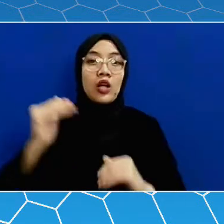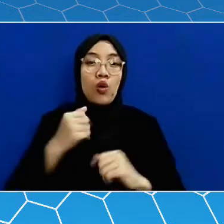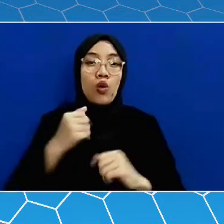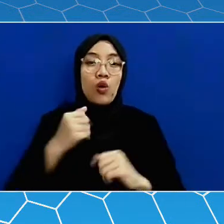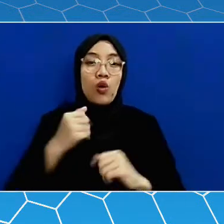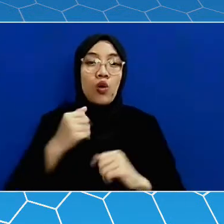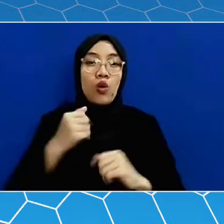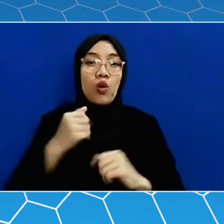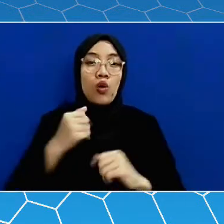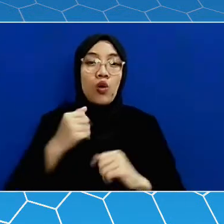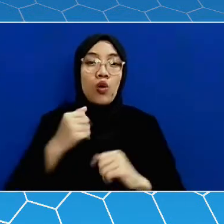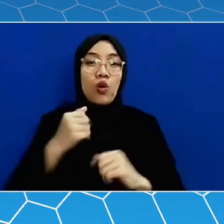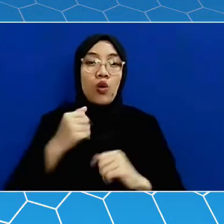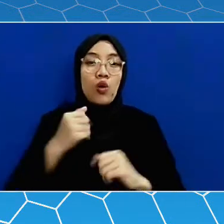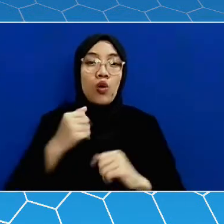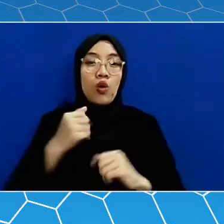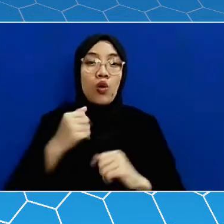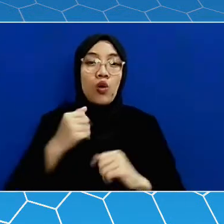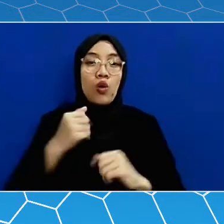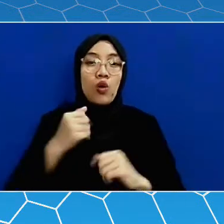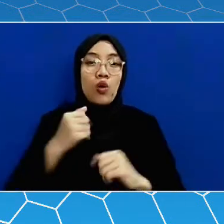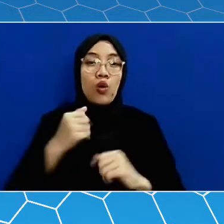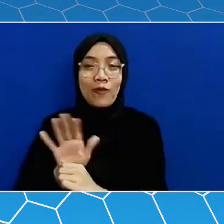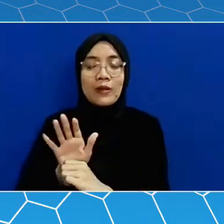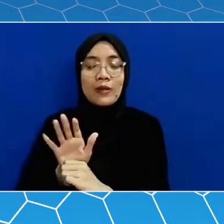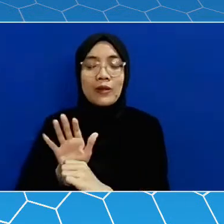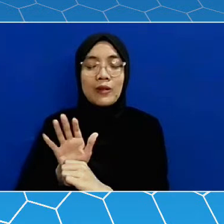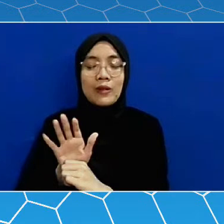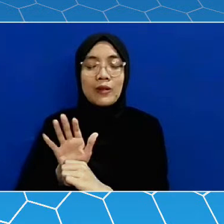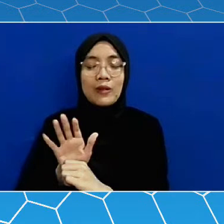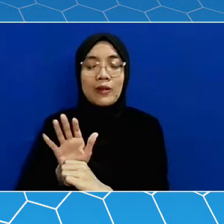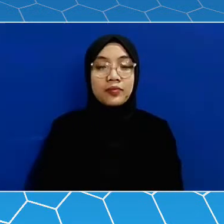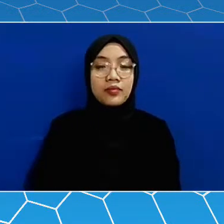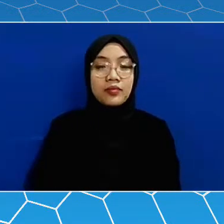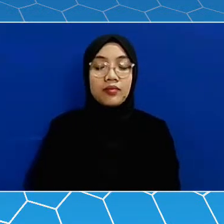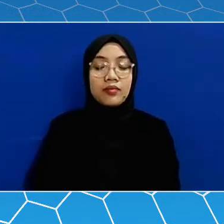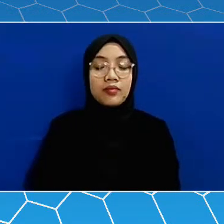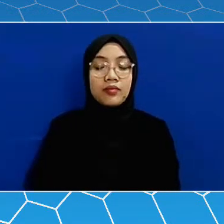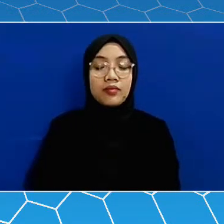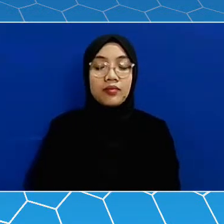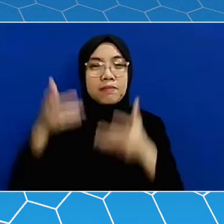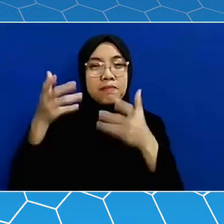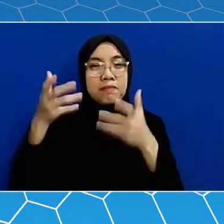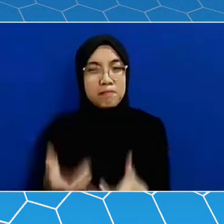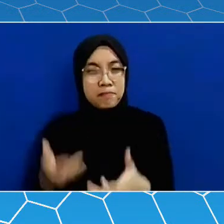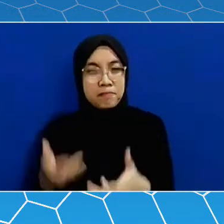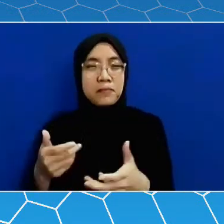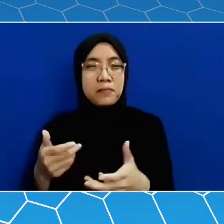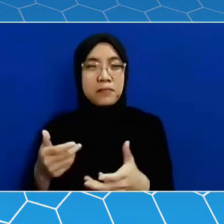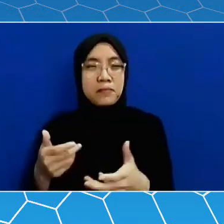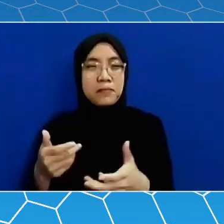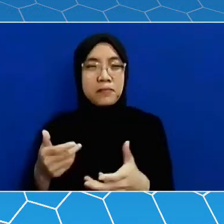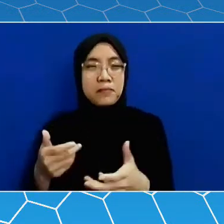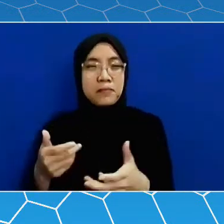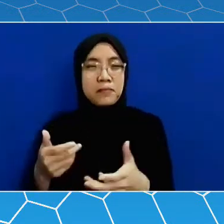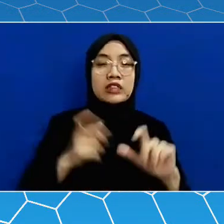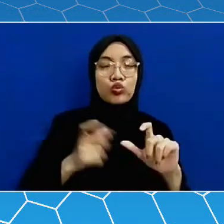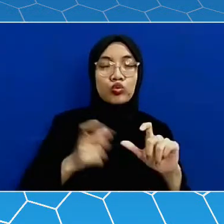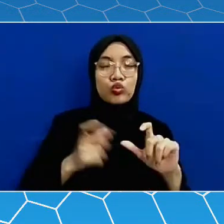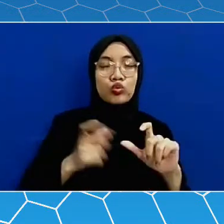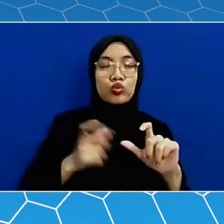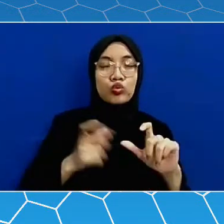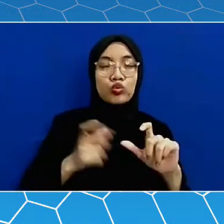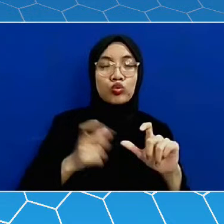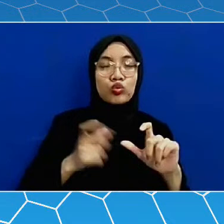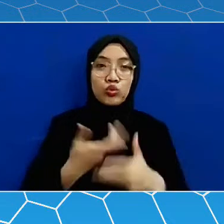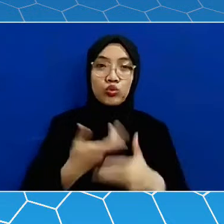from certain ethnic minority groups were at significantly higher risk of poor outcomes. As the pandemic has